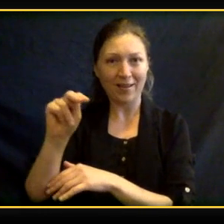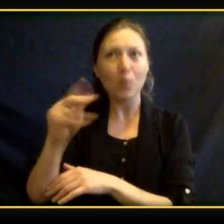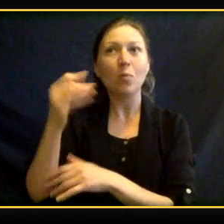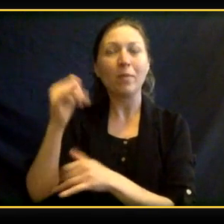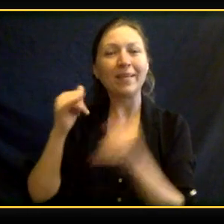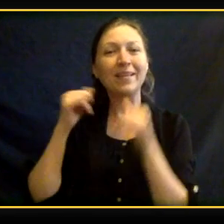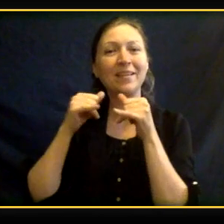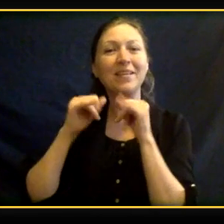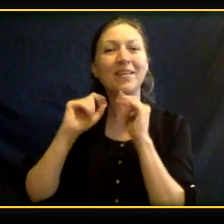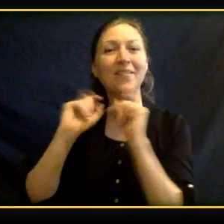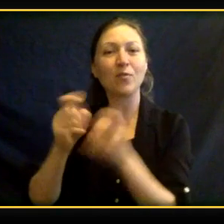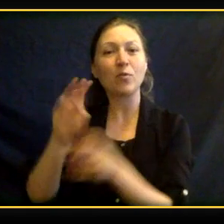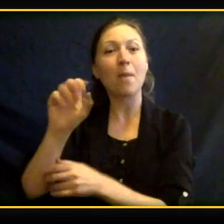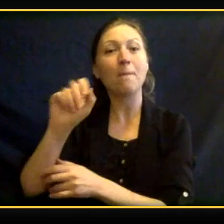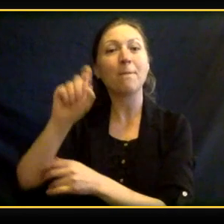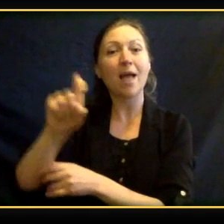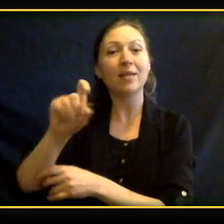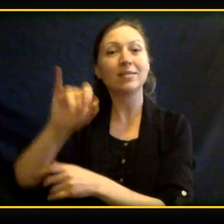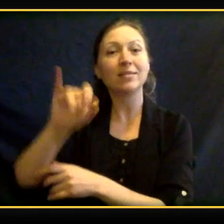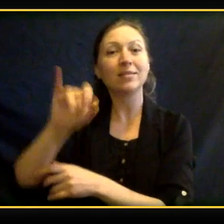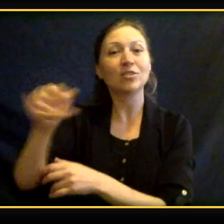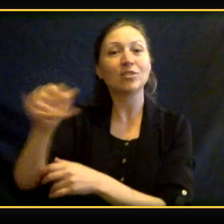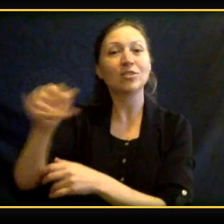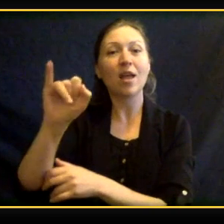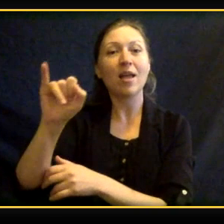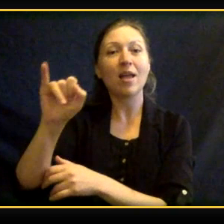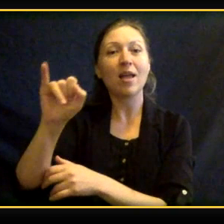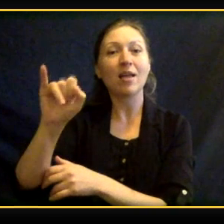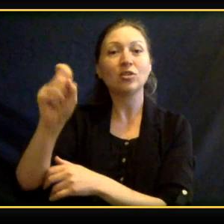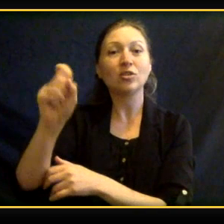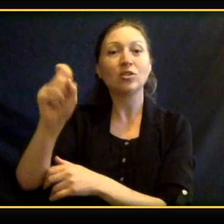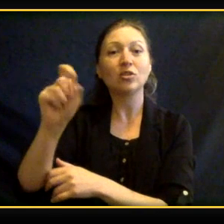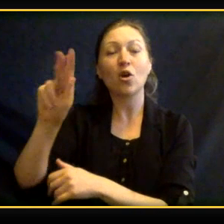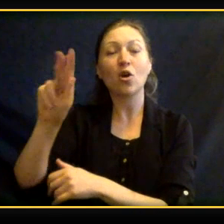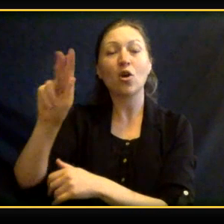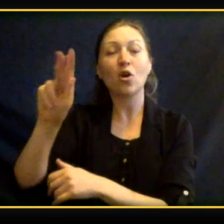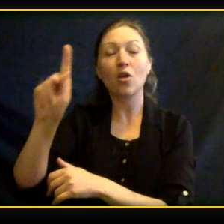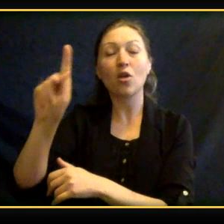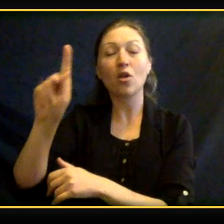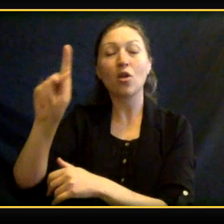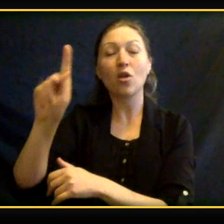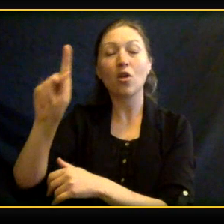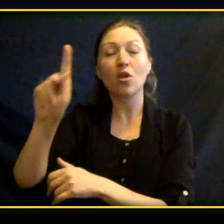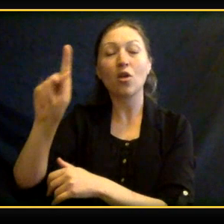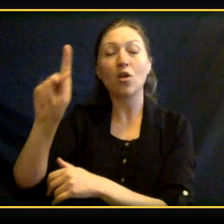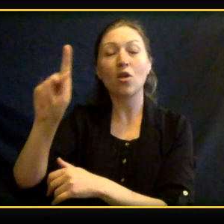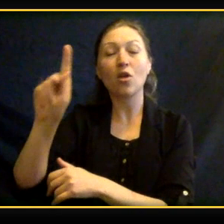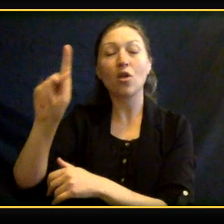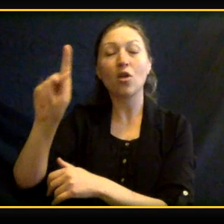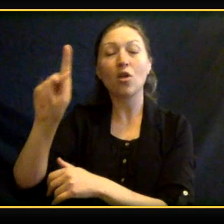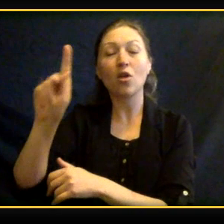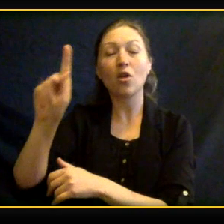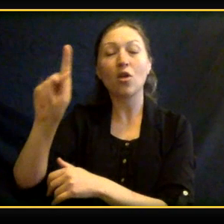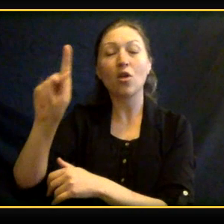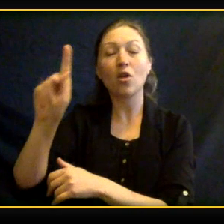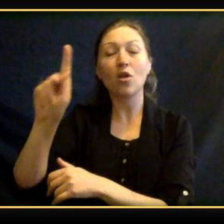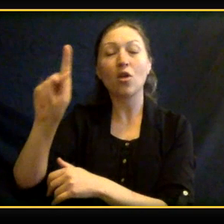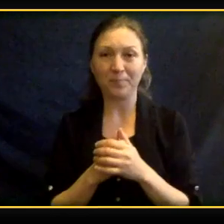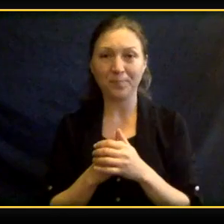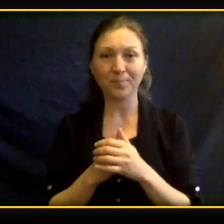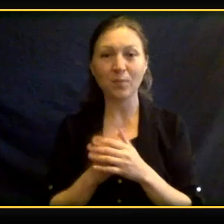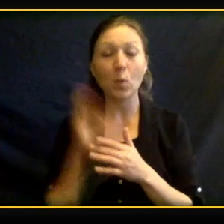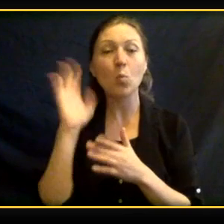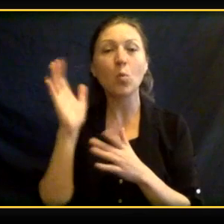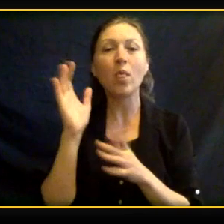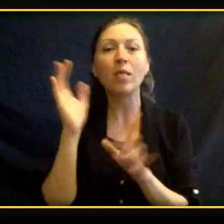Award. And in case you weren't aware, Starkloff Disability Institute's mission is to create a world that